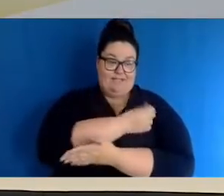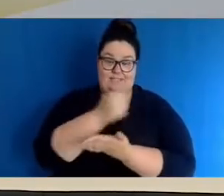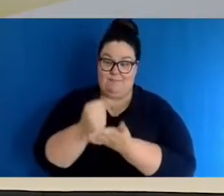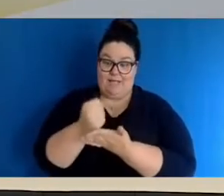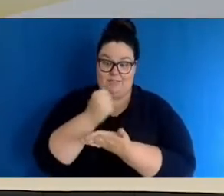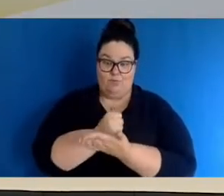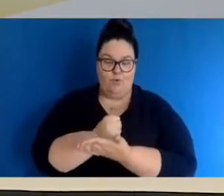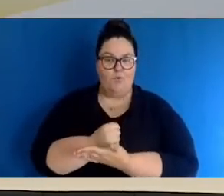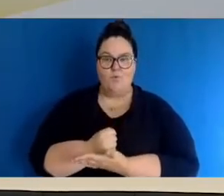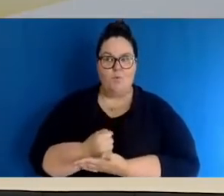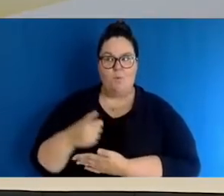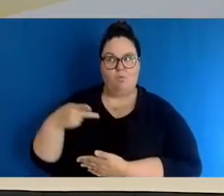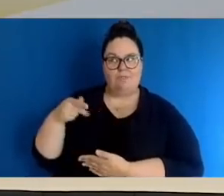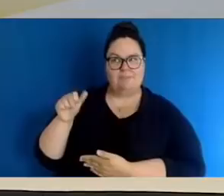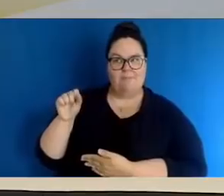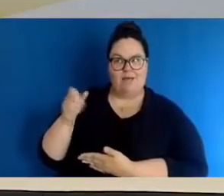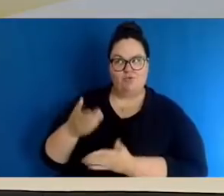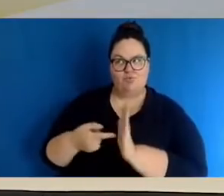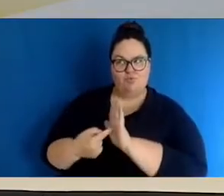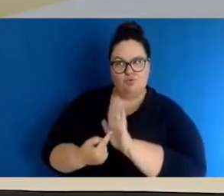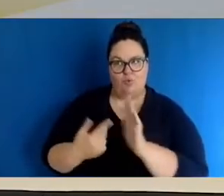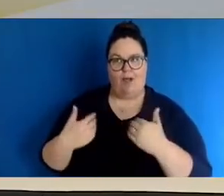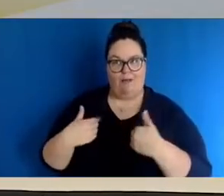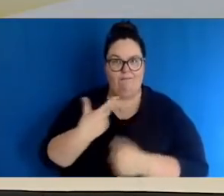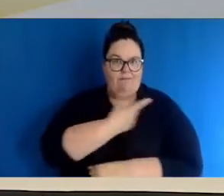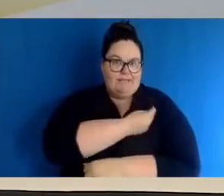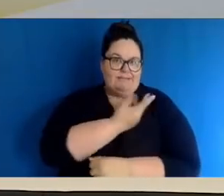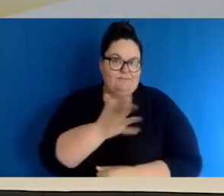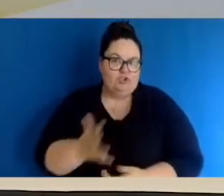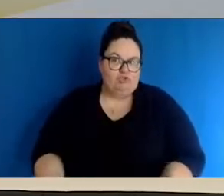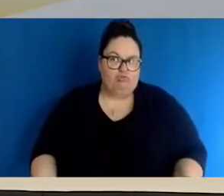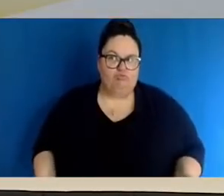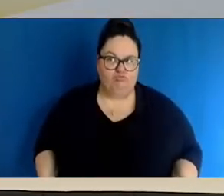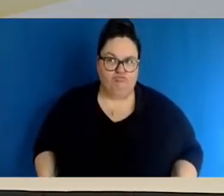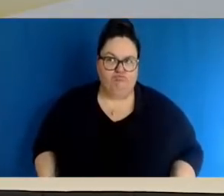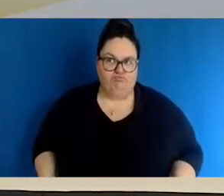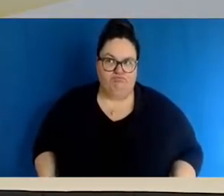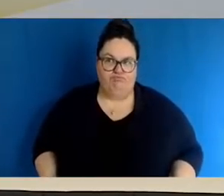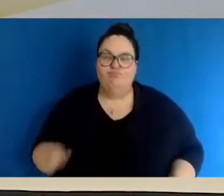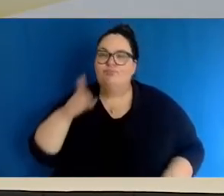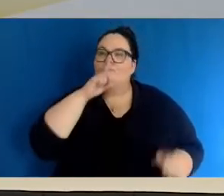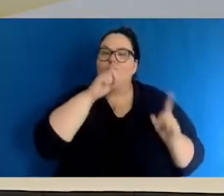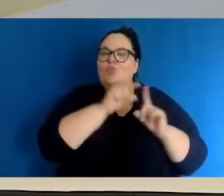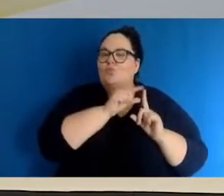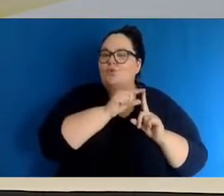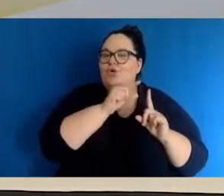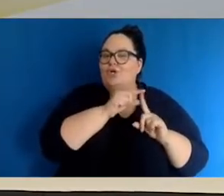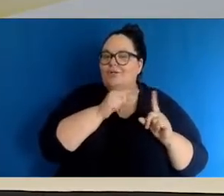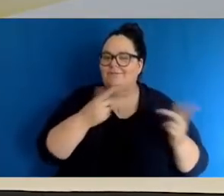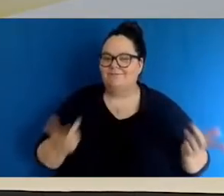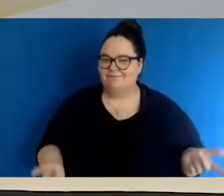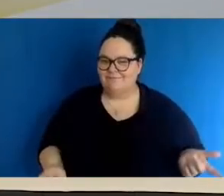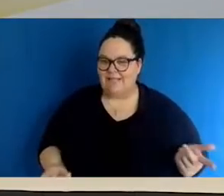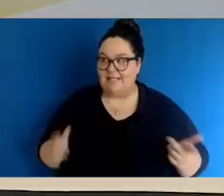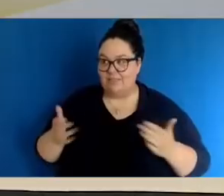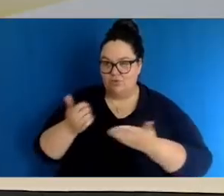an indication of your vaccine record, and that is to help facilitate